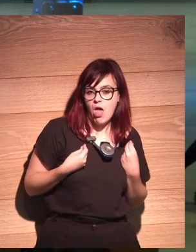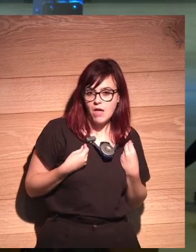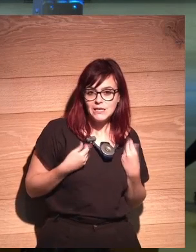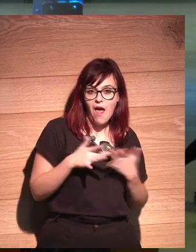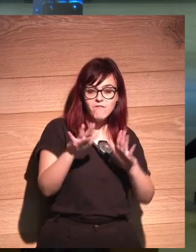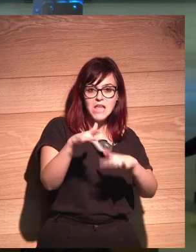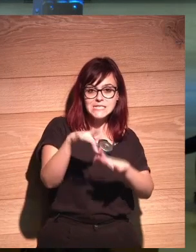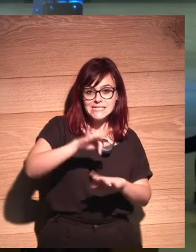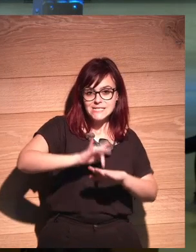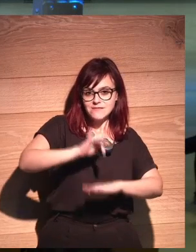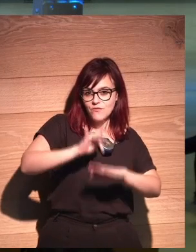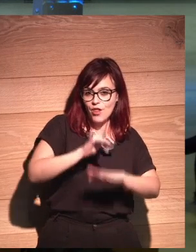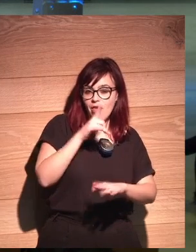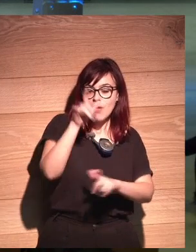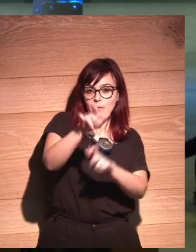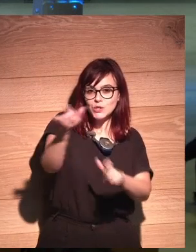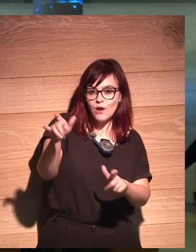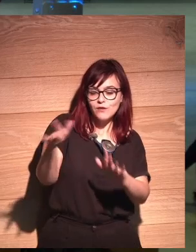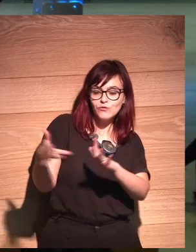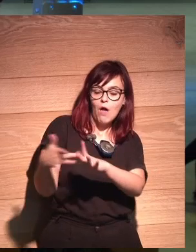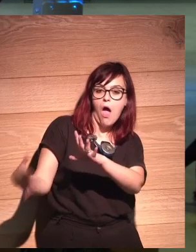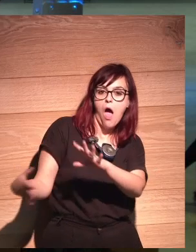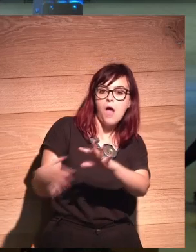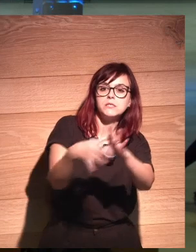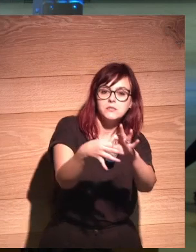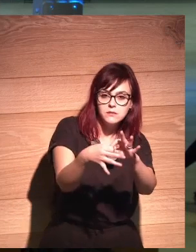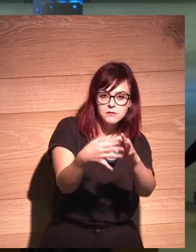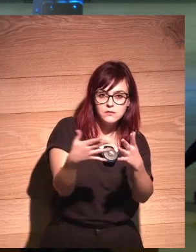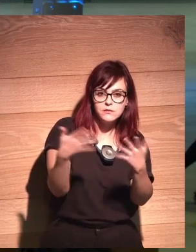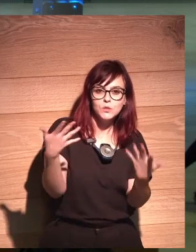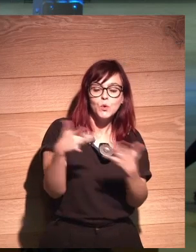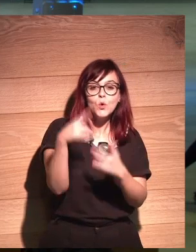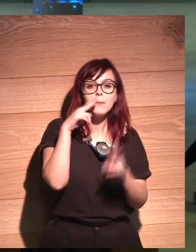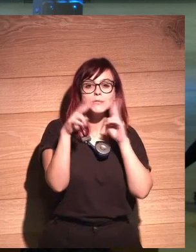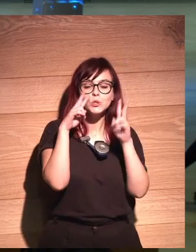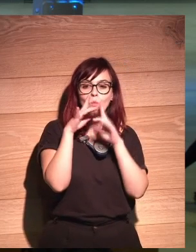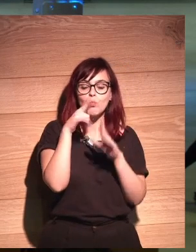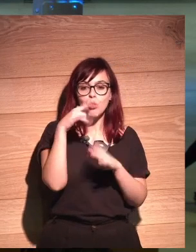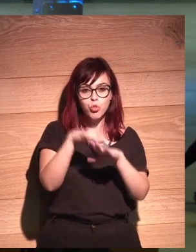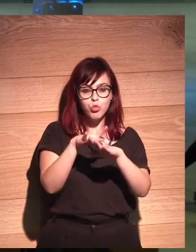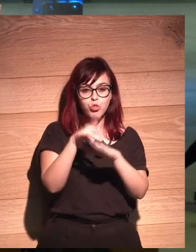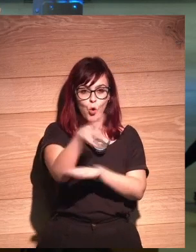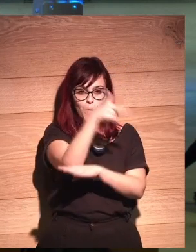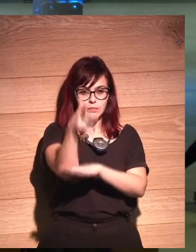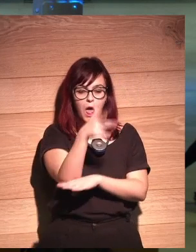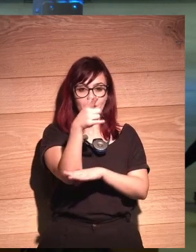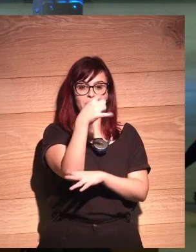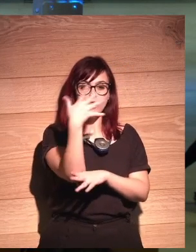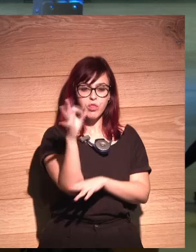a vehicle of reaching the heart of people. I've